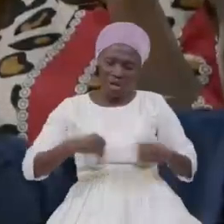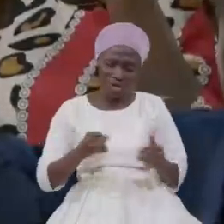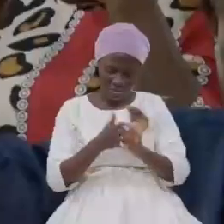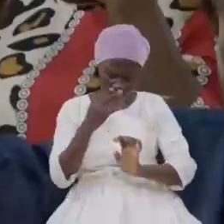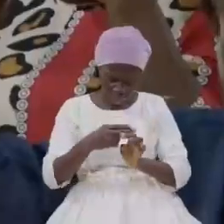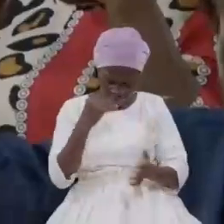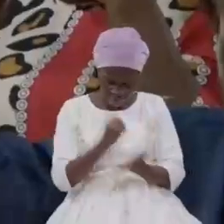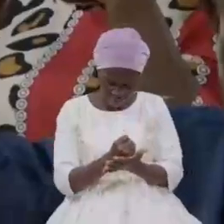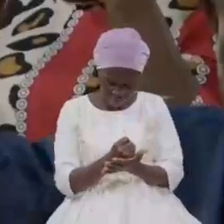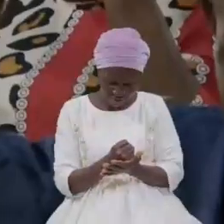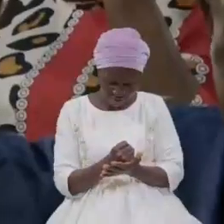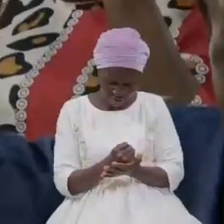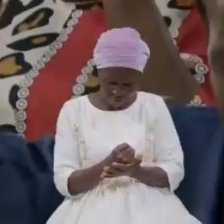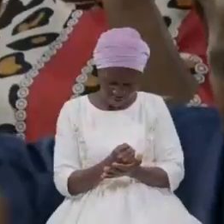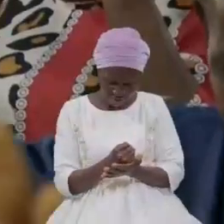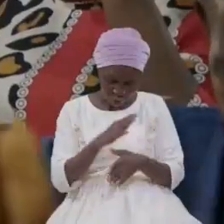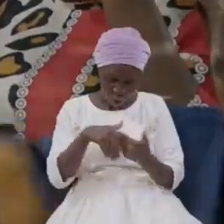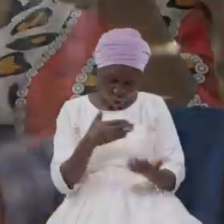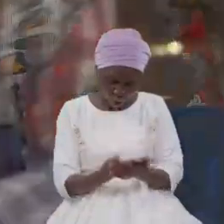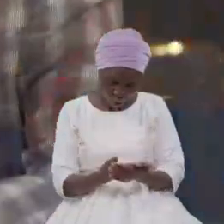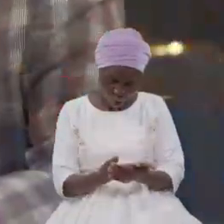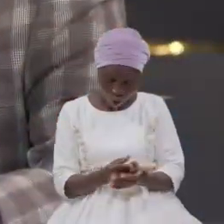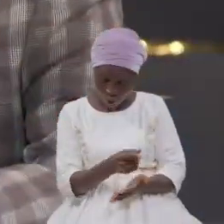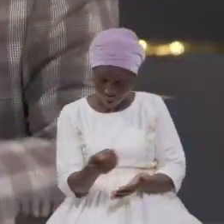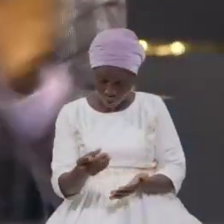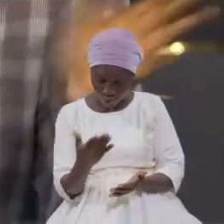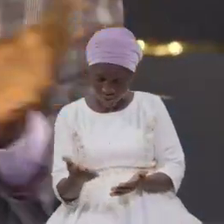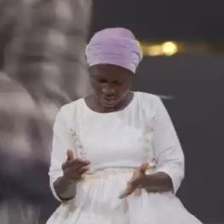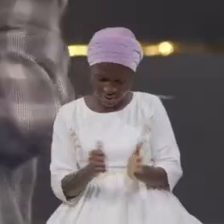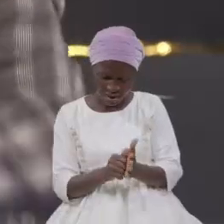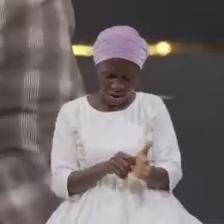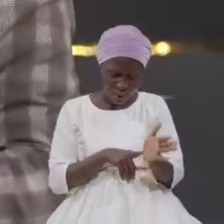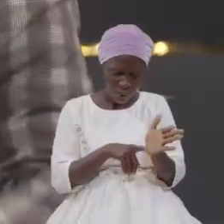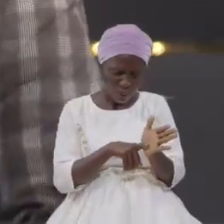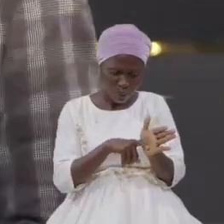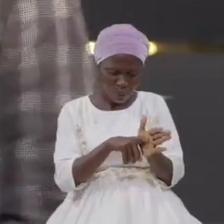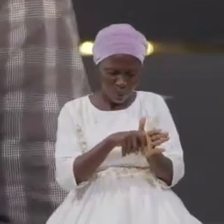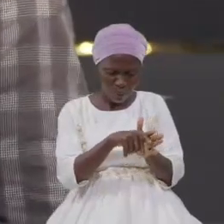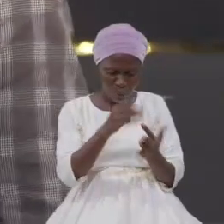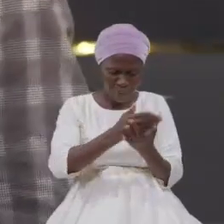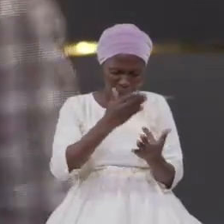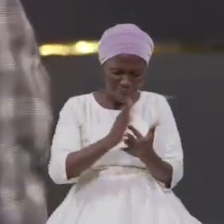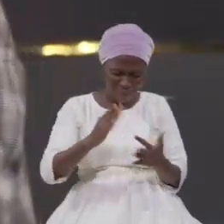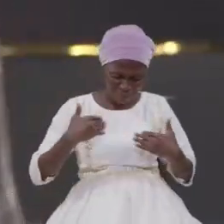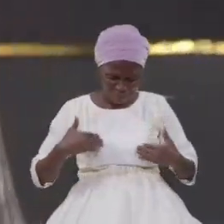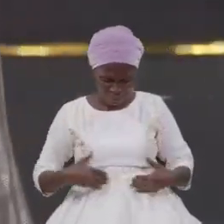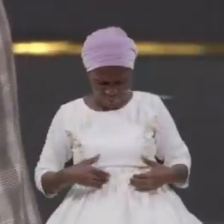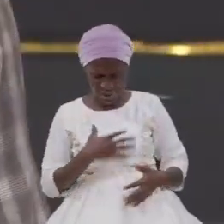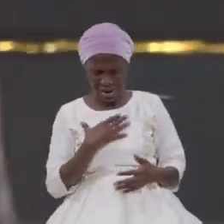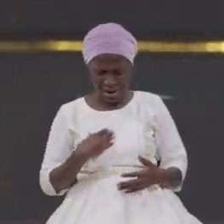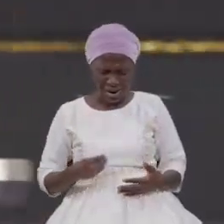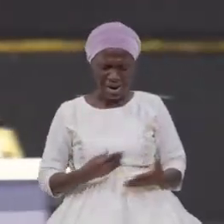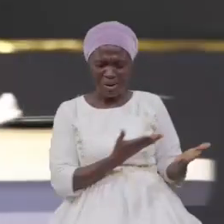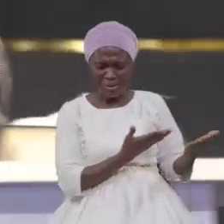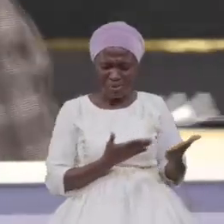name. All that thing walking about your body, walk here and harassing your life. You cannot, you